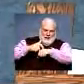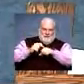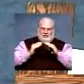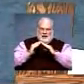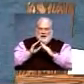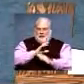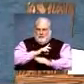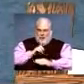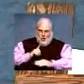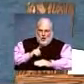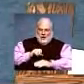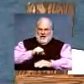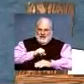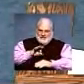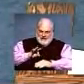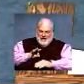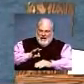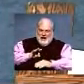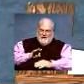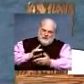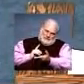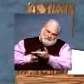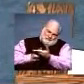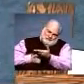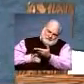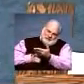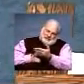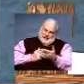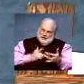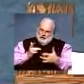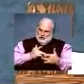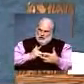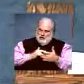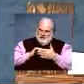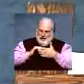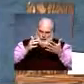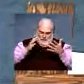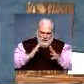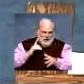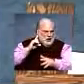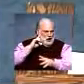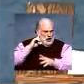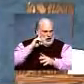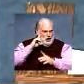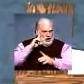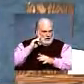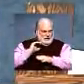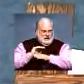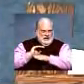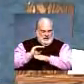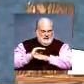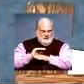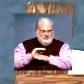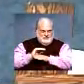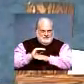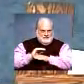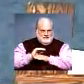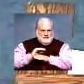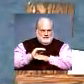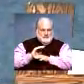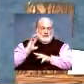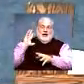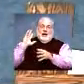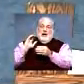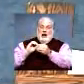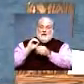Board and staff to address the citizen concerns you've heard from tonight. Over the